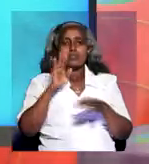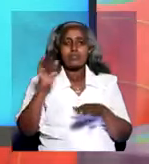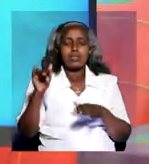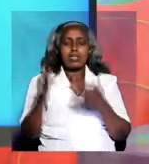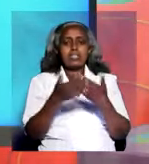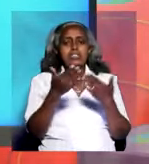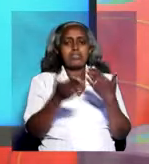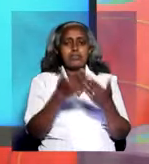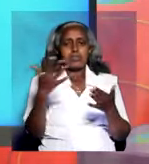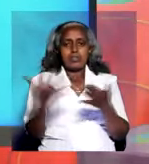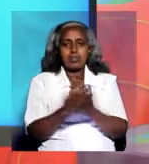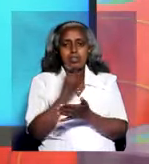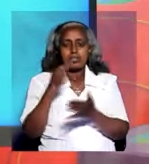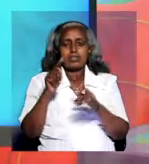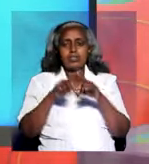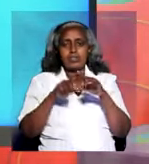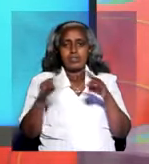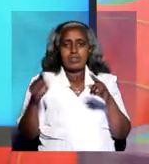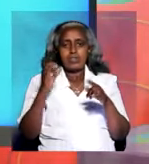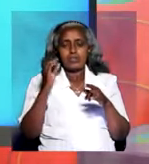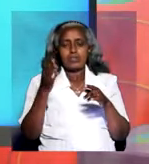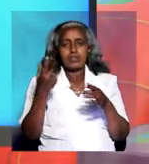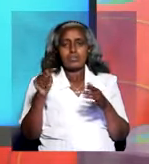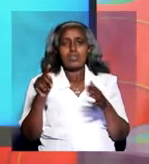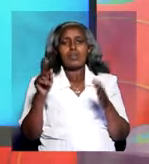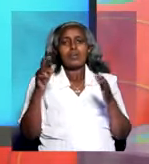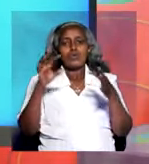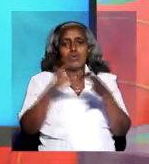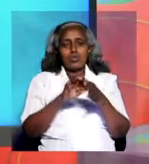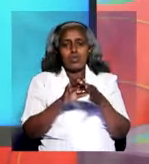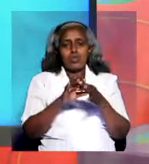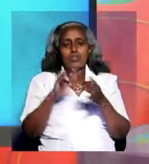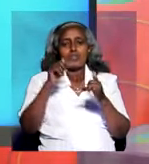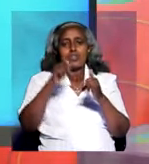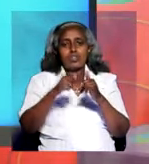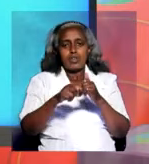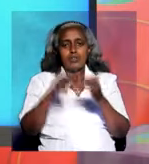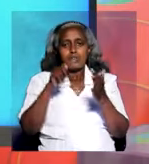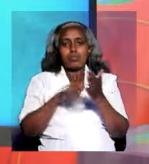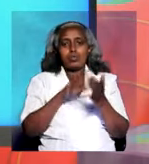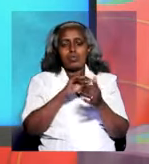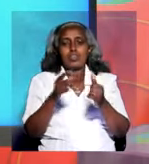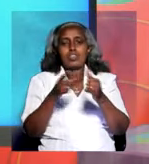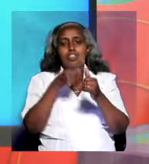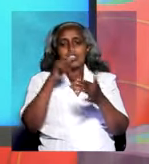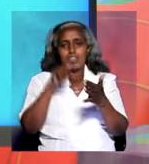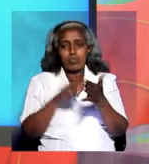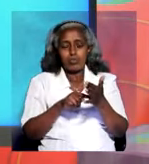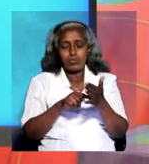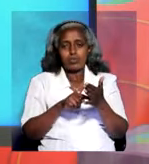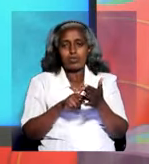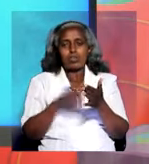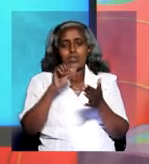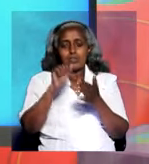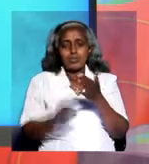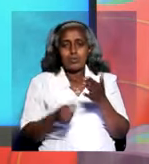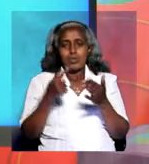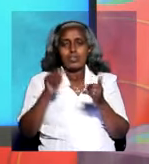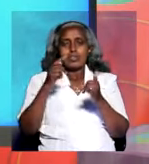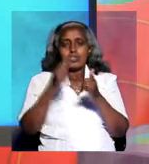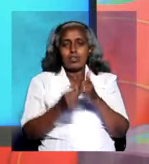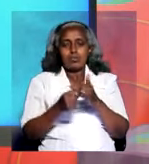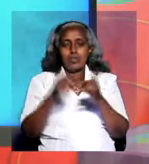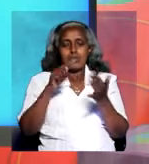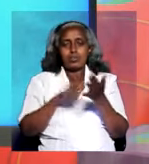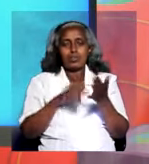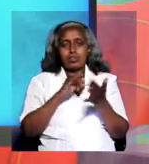simply take the difference of the coordinate of terminal point and initial point. So the terminal